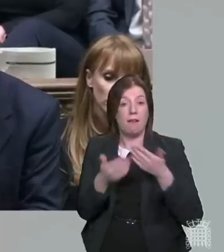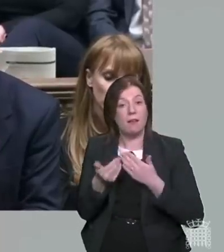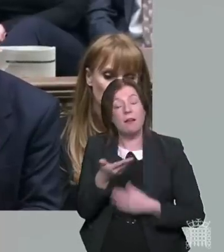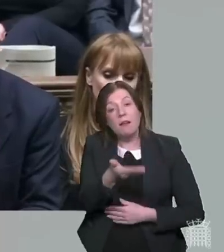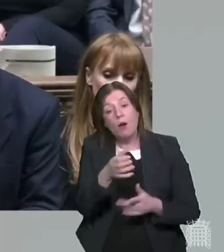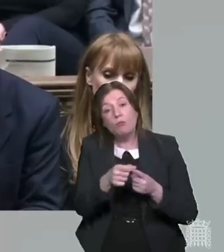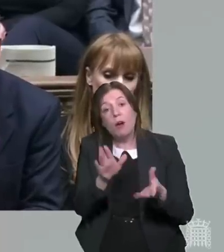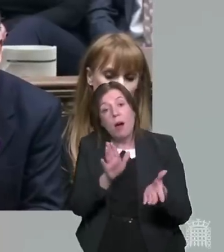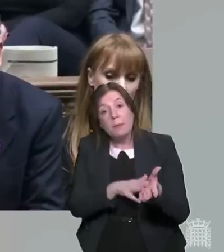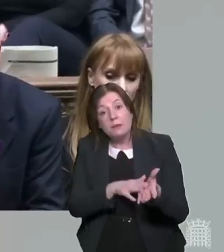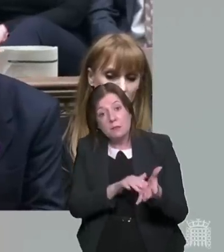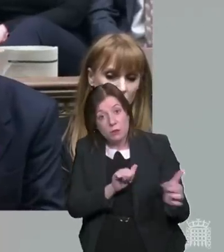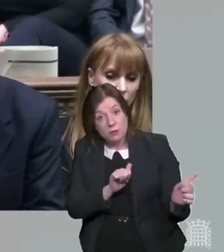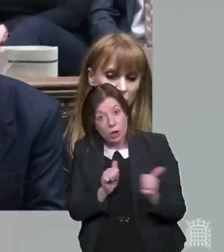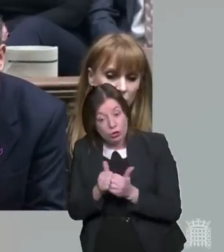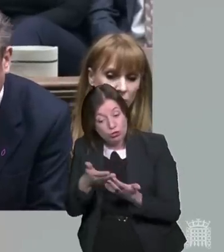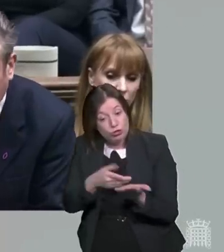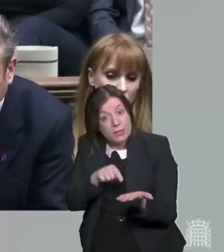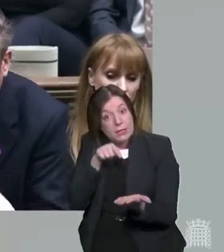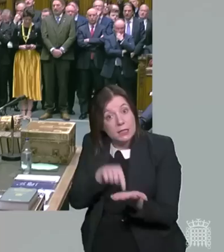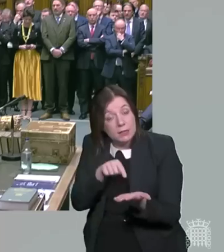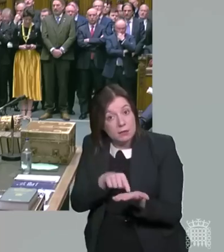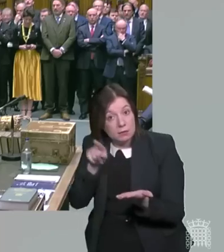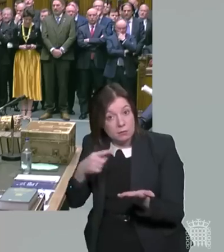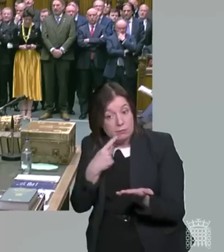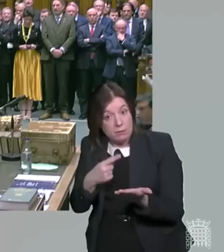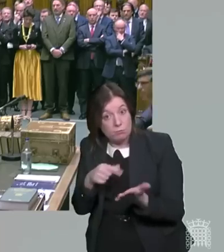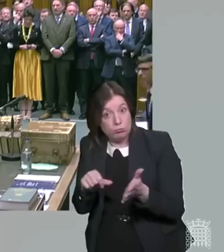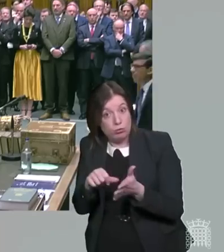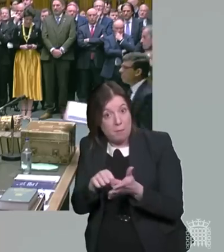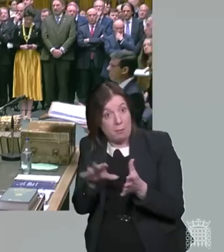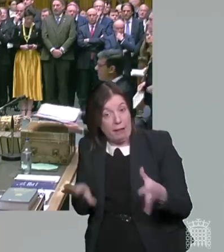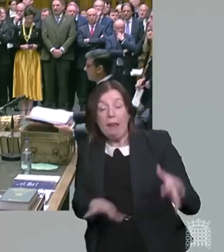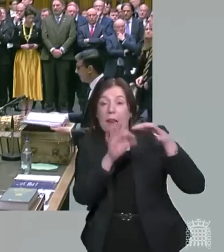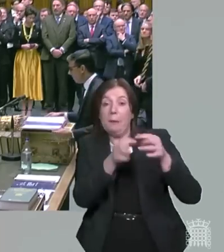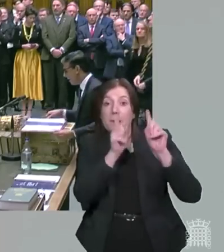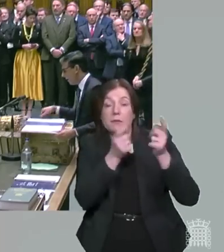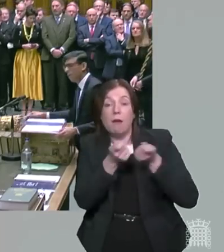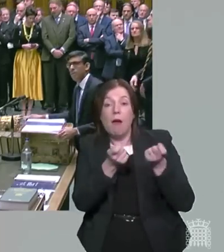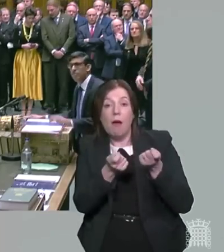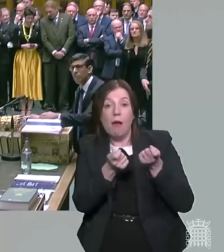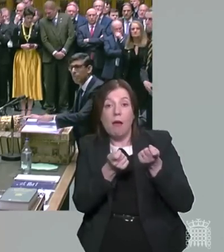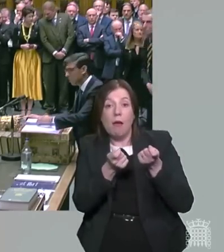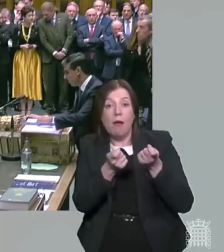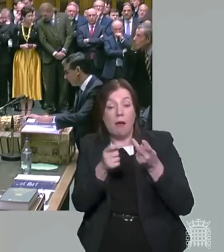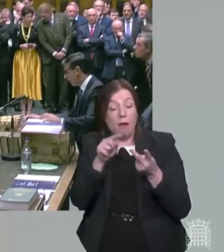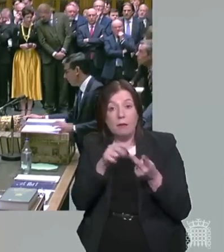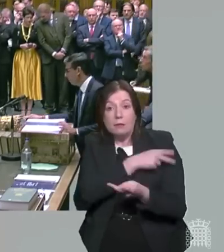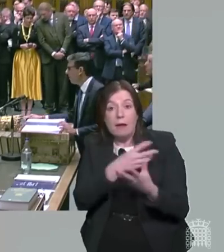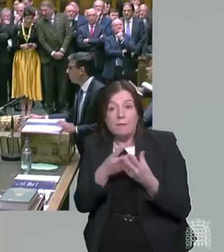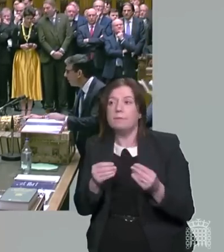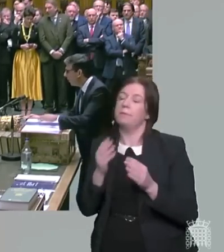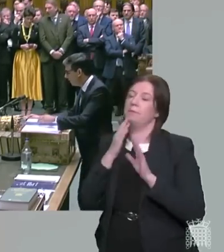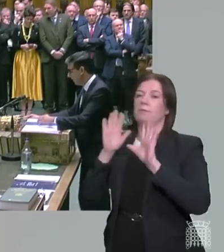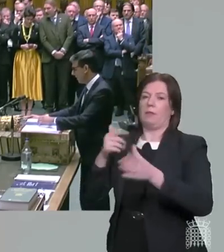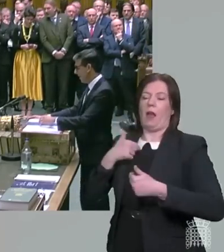Minister accept those findings as well? Prime Minister. Mr. Speaker, let me outline for the honourable gentleman exactly what